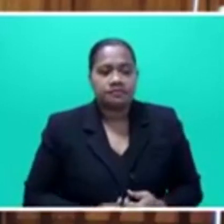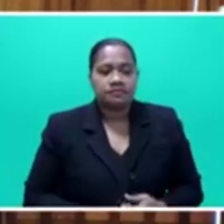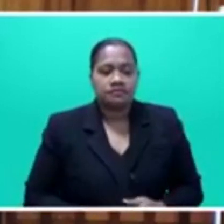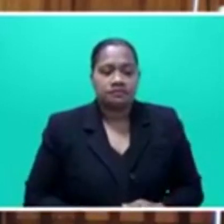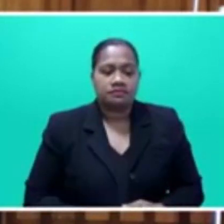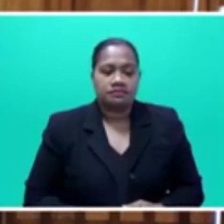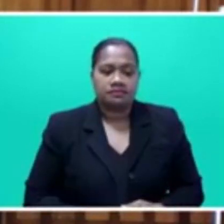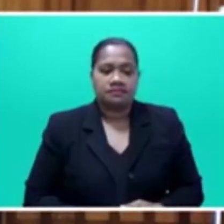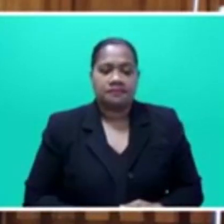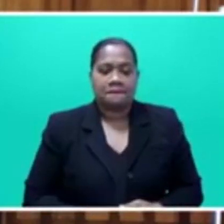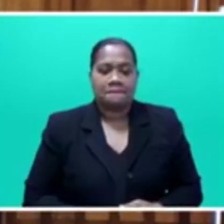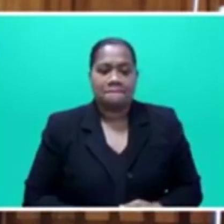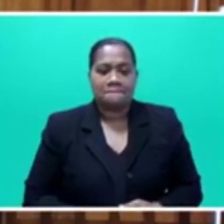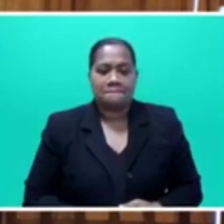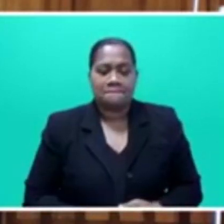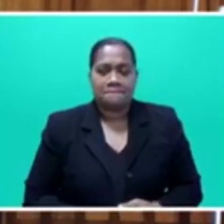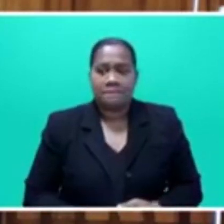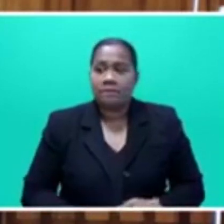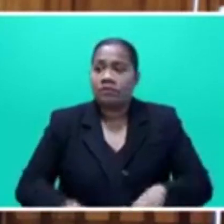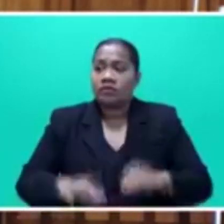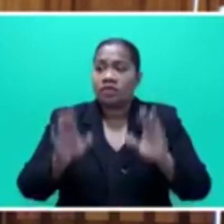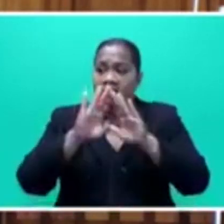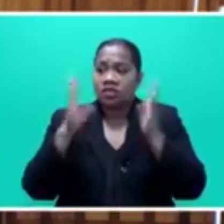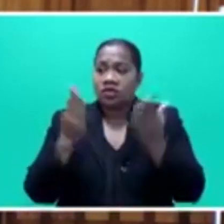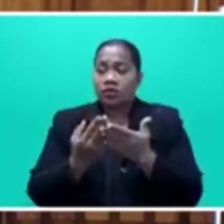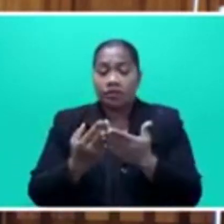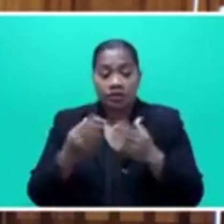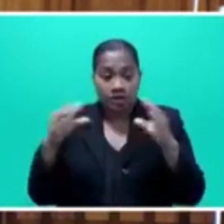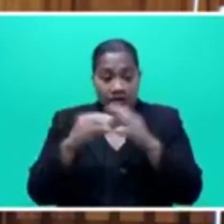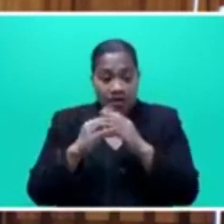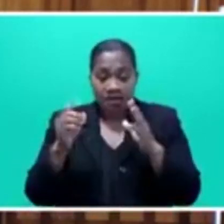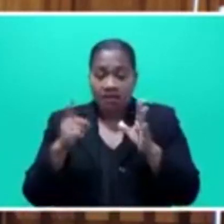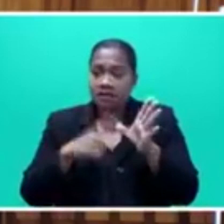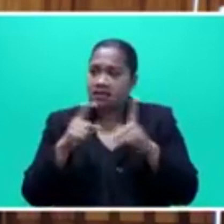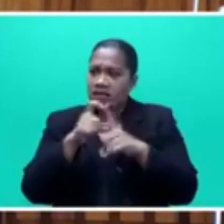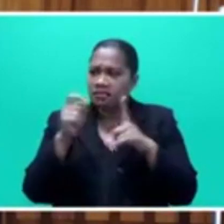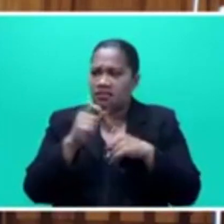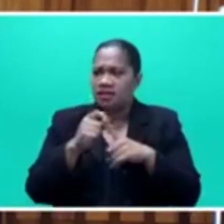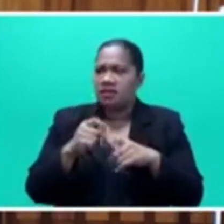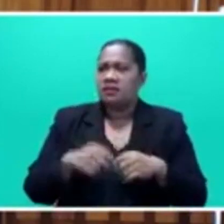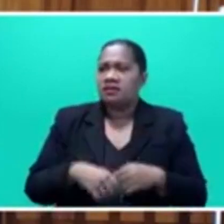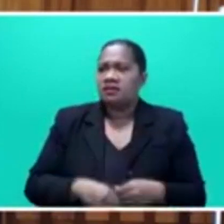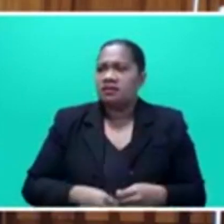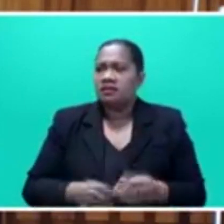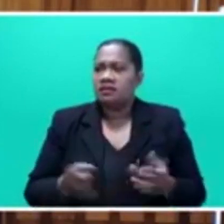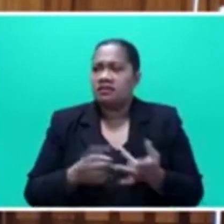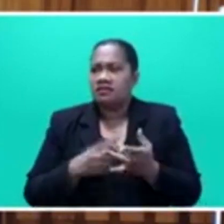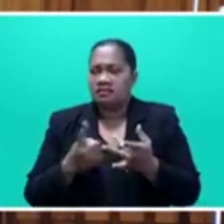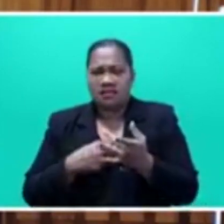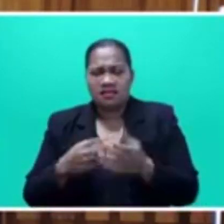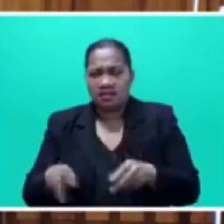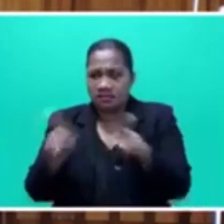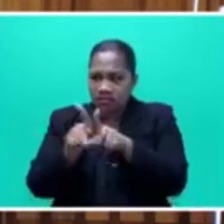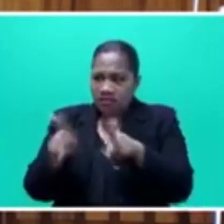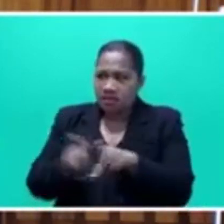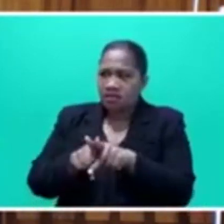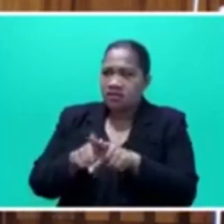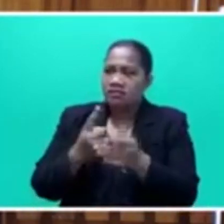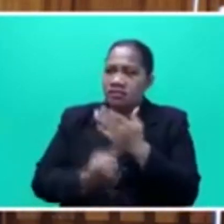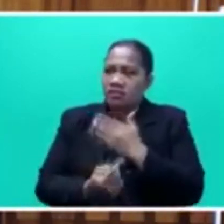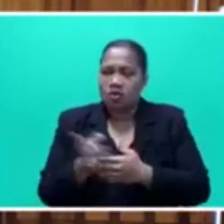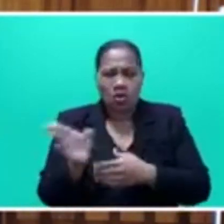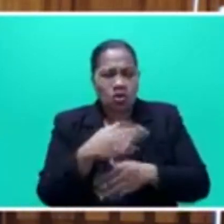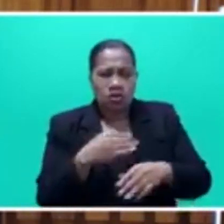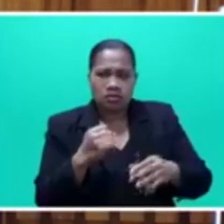sir, in fact, the World Bank, ADB, IMF, AIIB, JICA, and other bilateral partners all supported